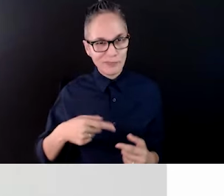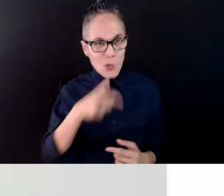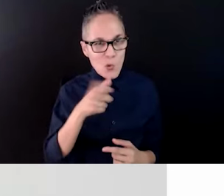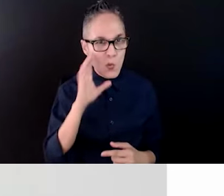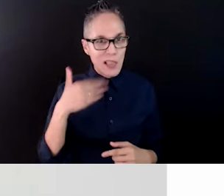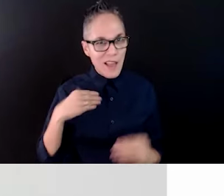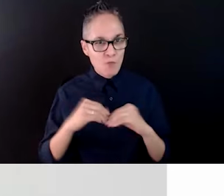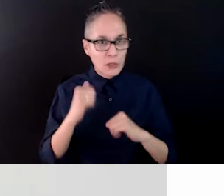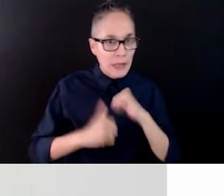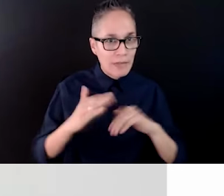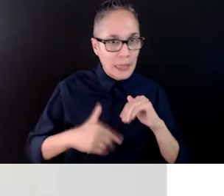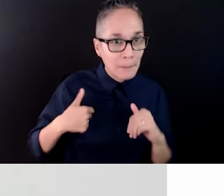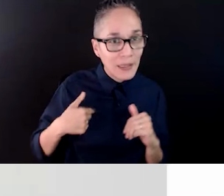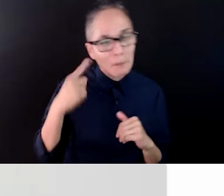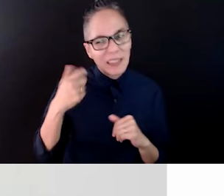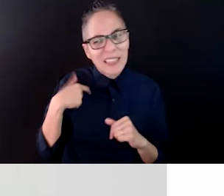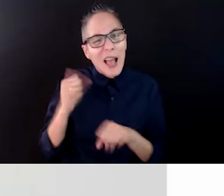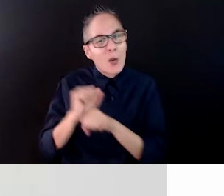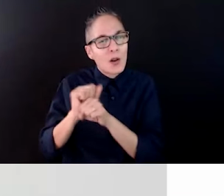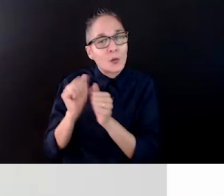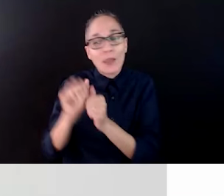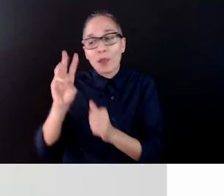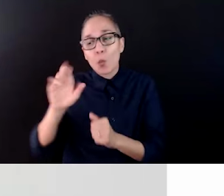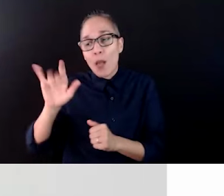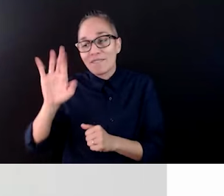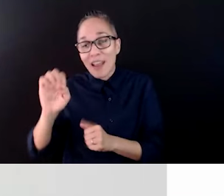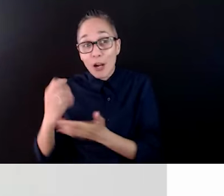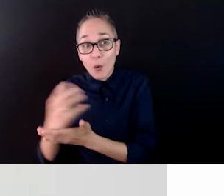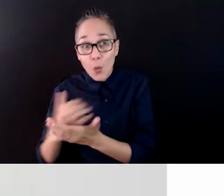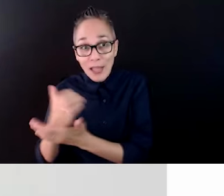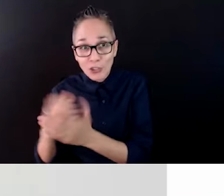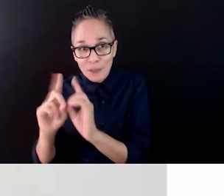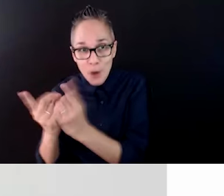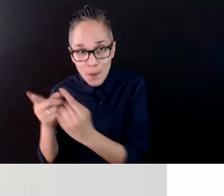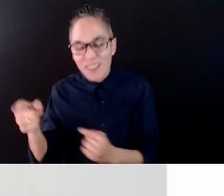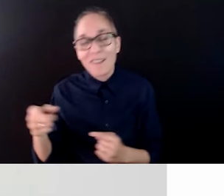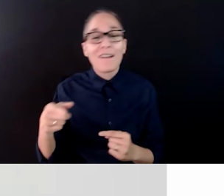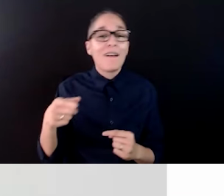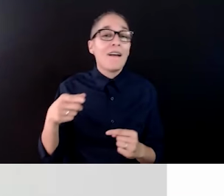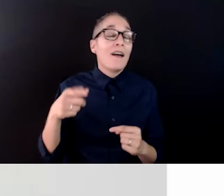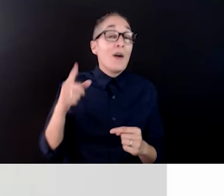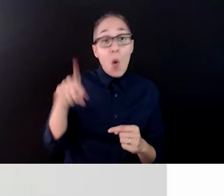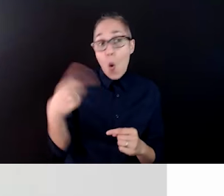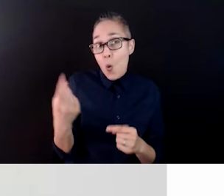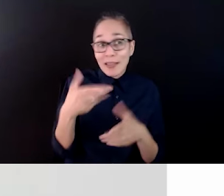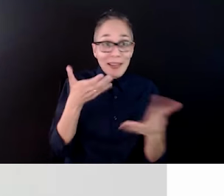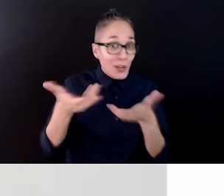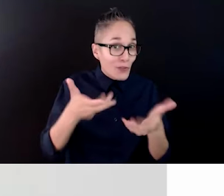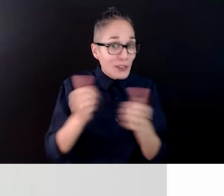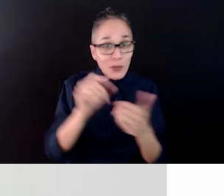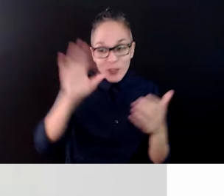more oomph than me working in welfare collections, right? So anyway, I started there, and then the only student interaction I had